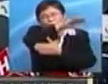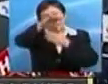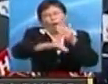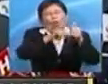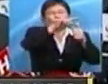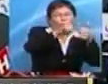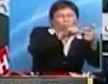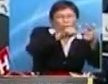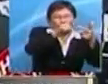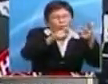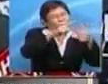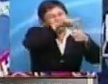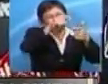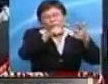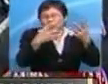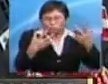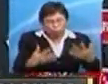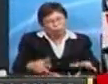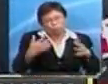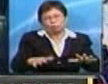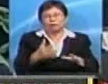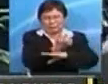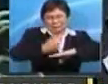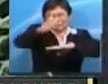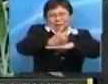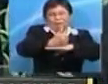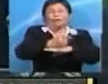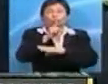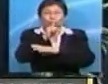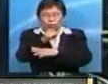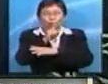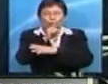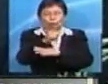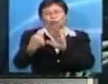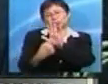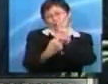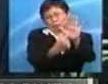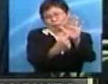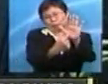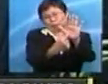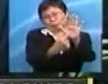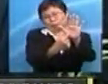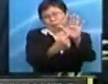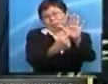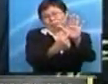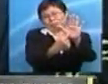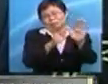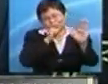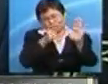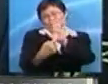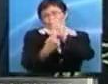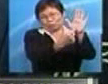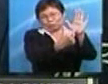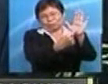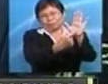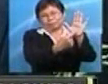inquiries are already in place, and the truth will prevail and will be out there.